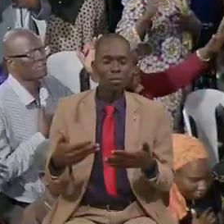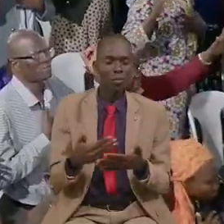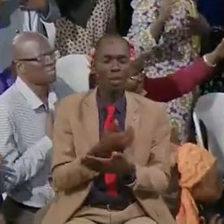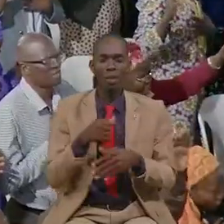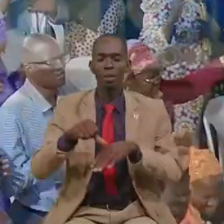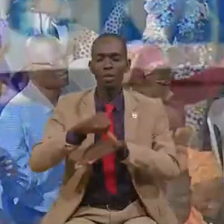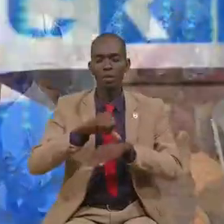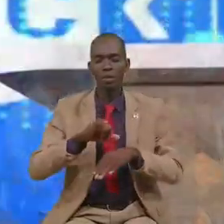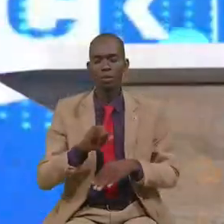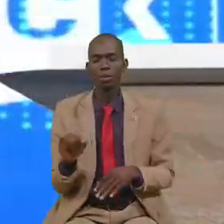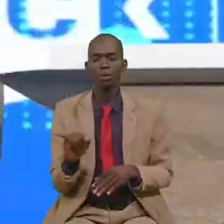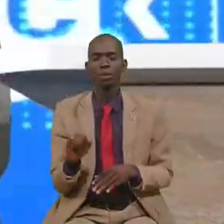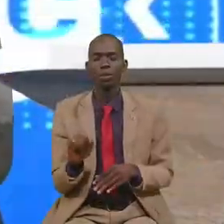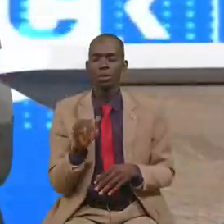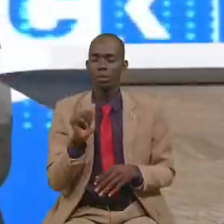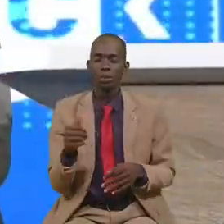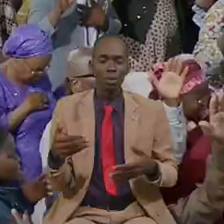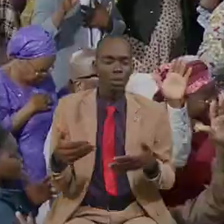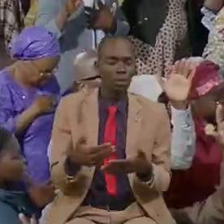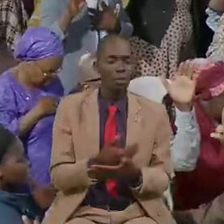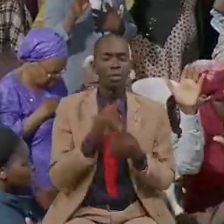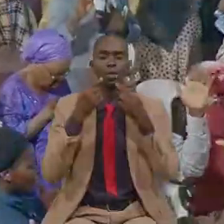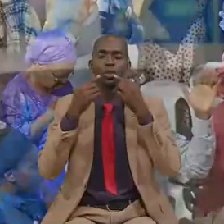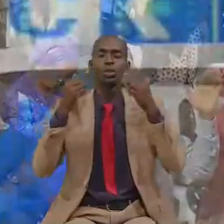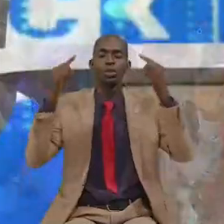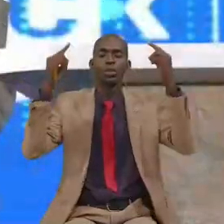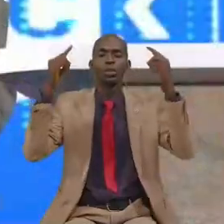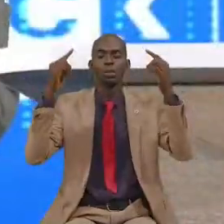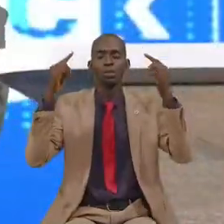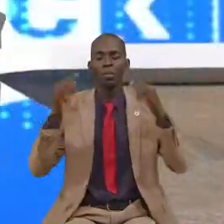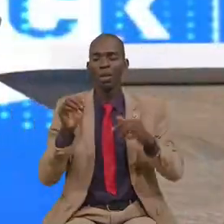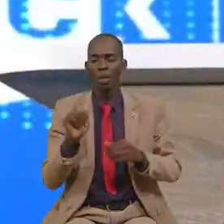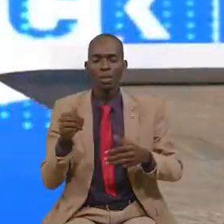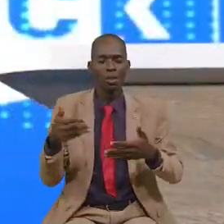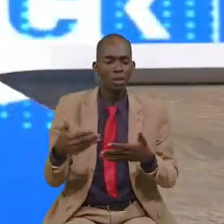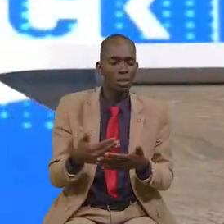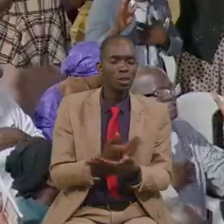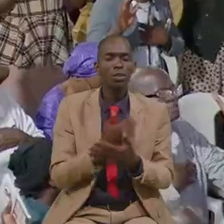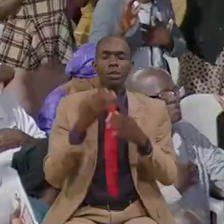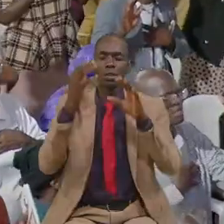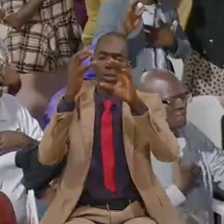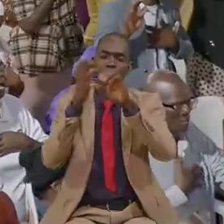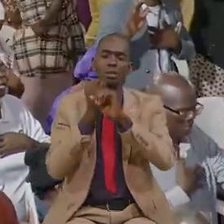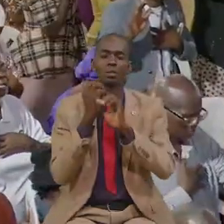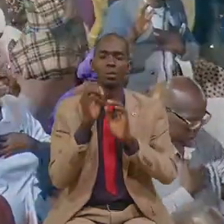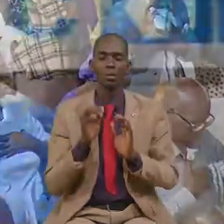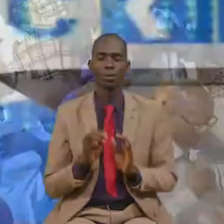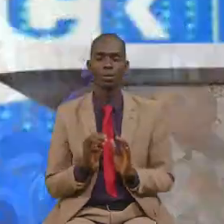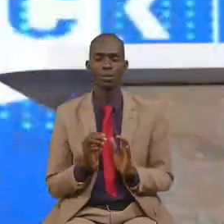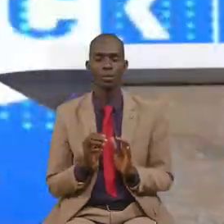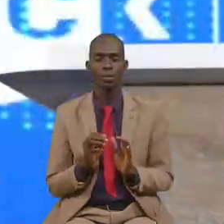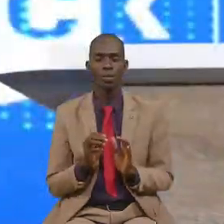anointing, a new success, a new achievement.